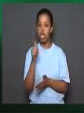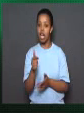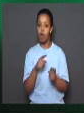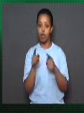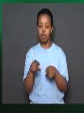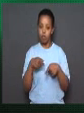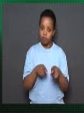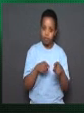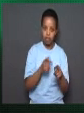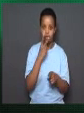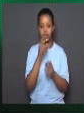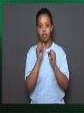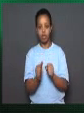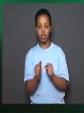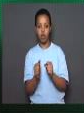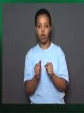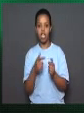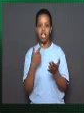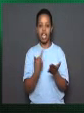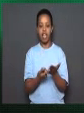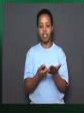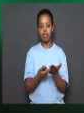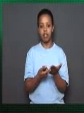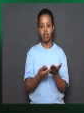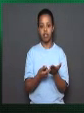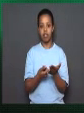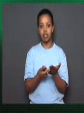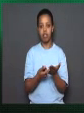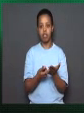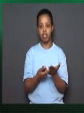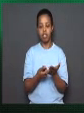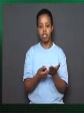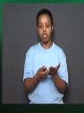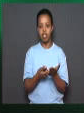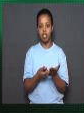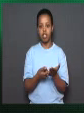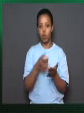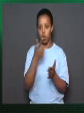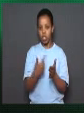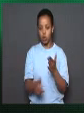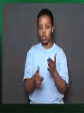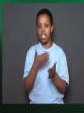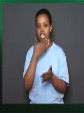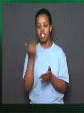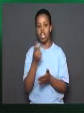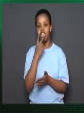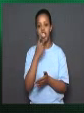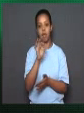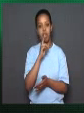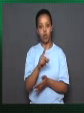might crossbreed his livestock is to take advantage of hybrid